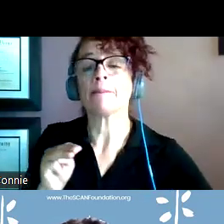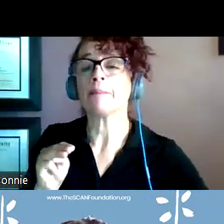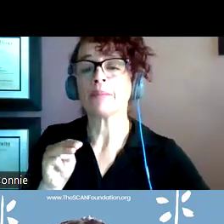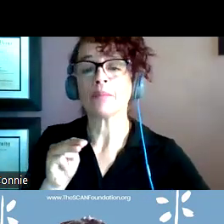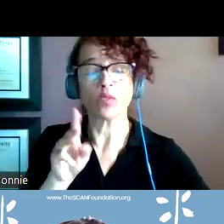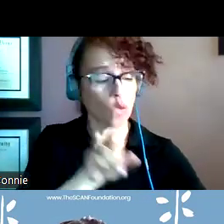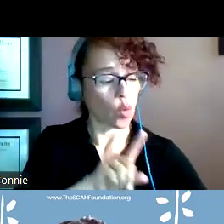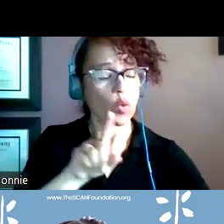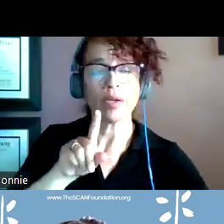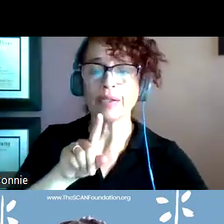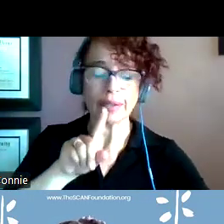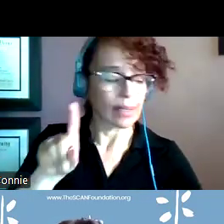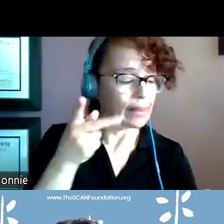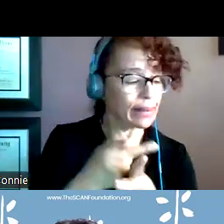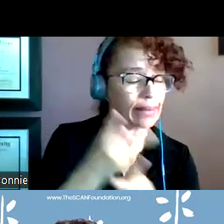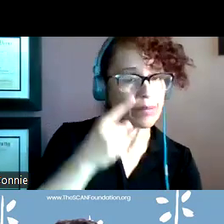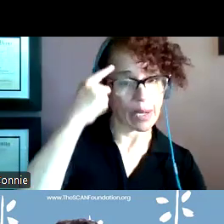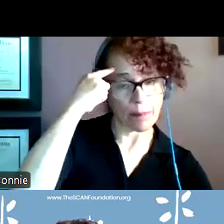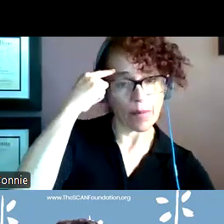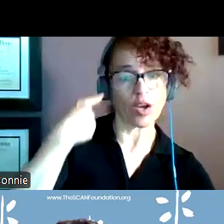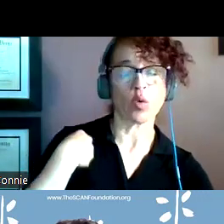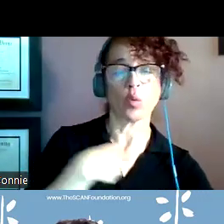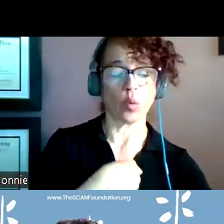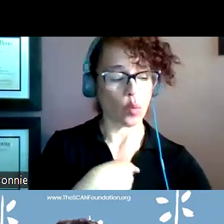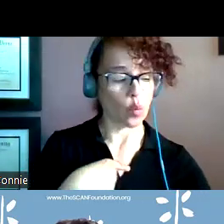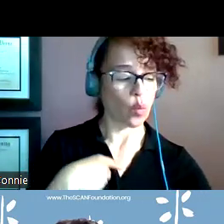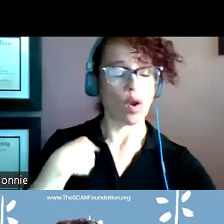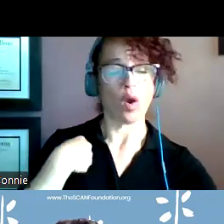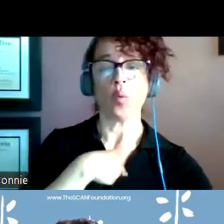And then also just keep in mind that when we are